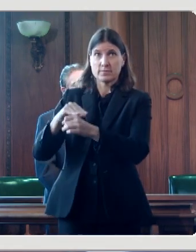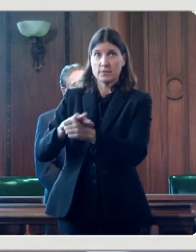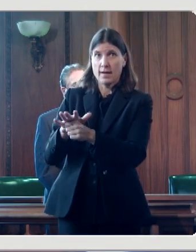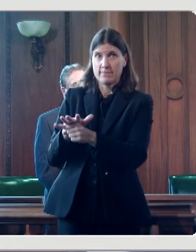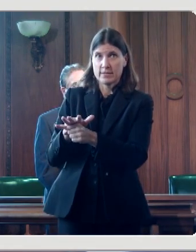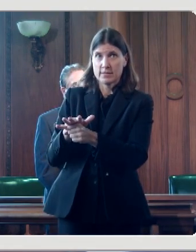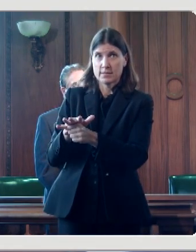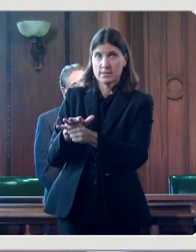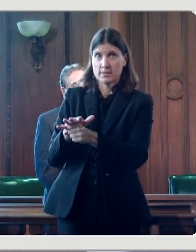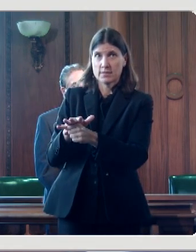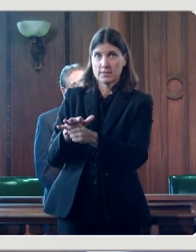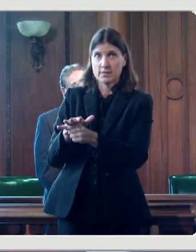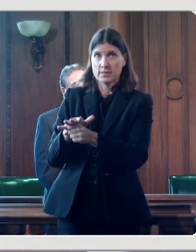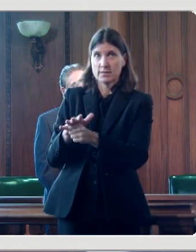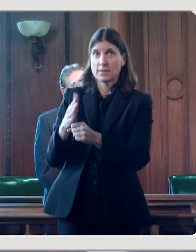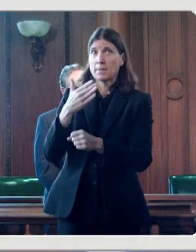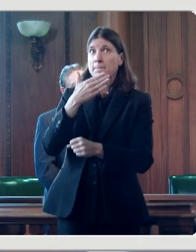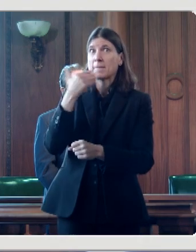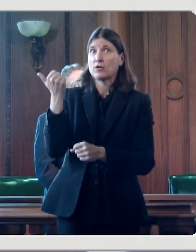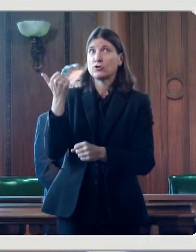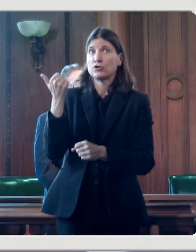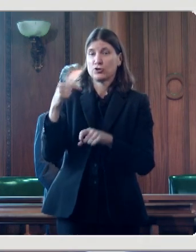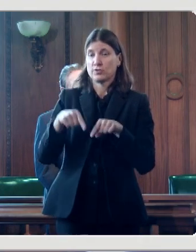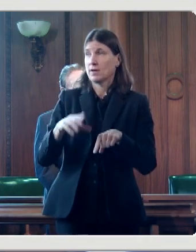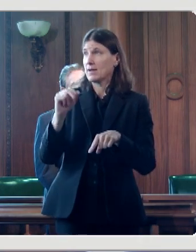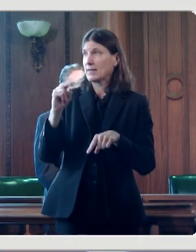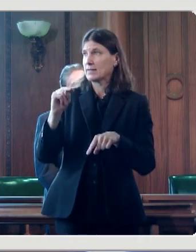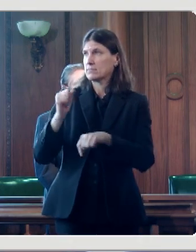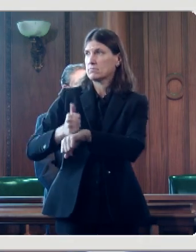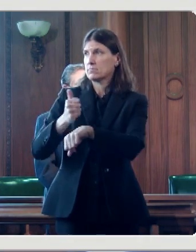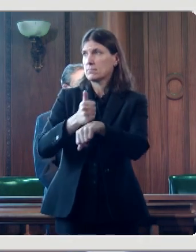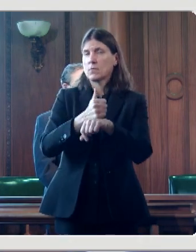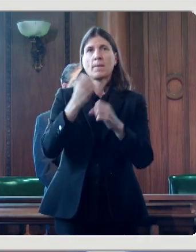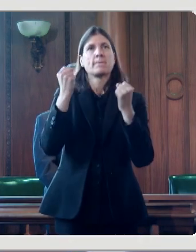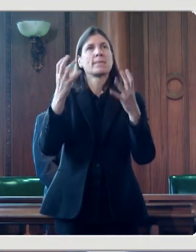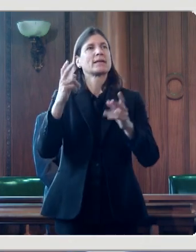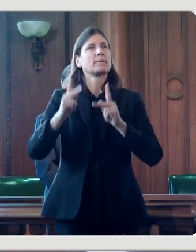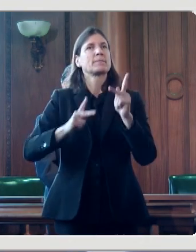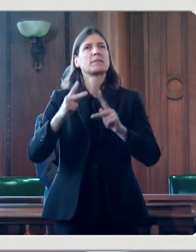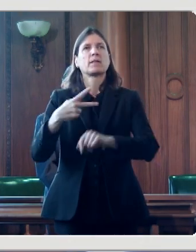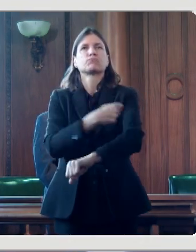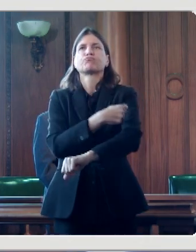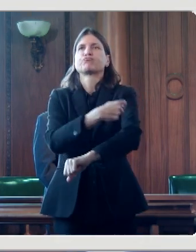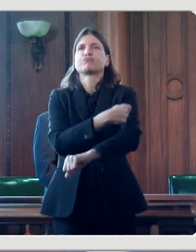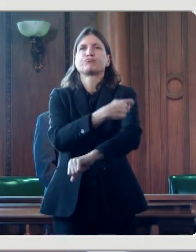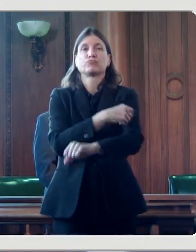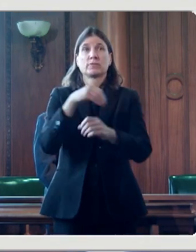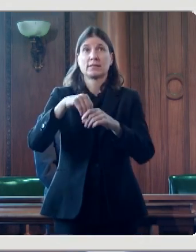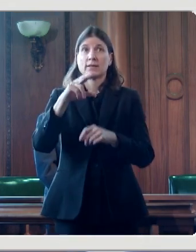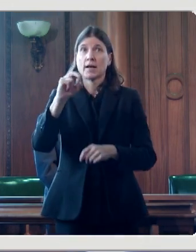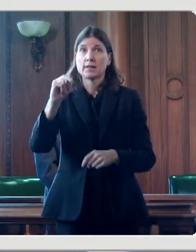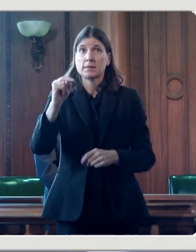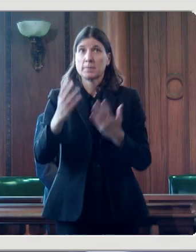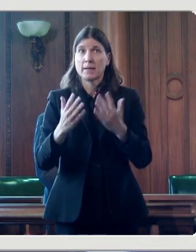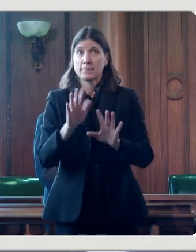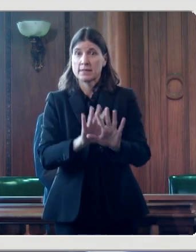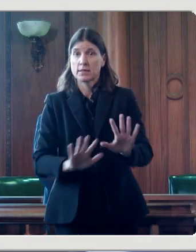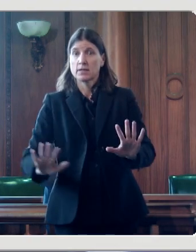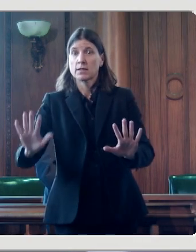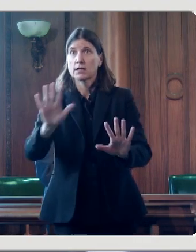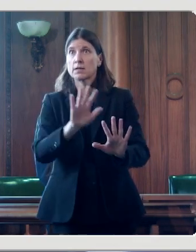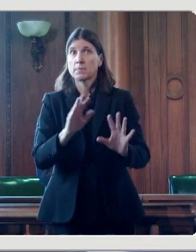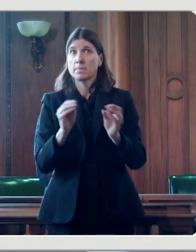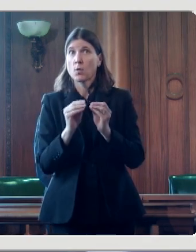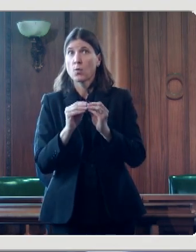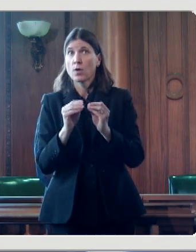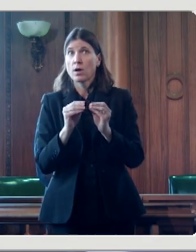quick. Very robust, with regularly scheduled dates and quantities of vaccine that are going out to